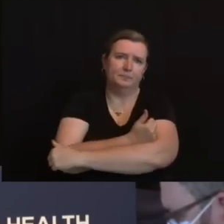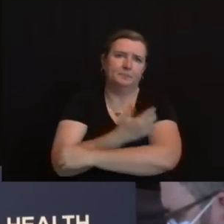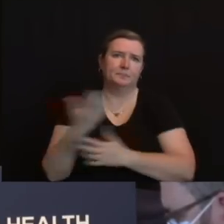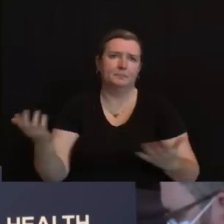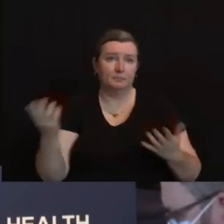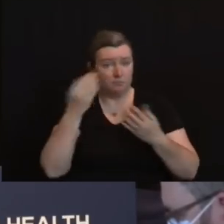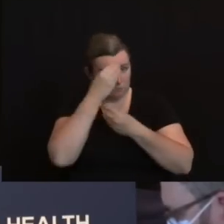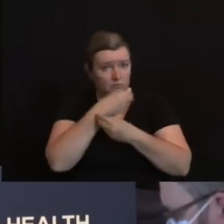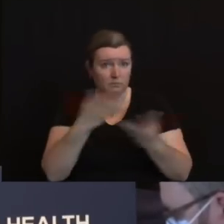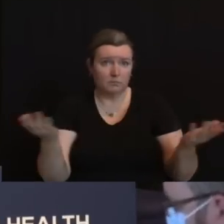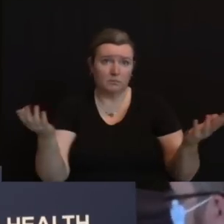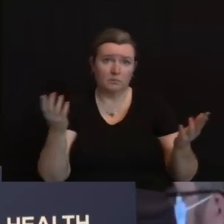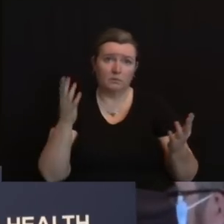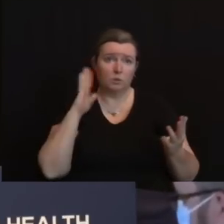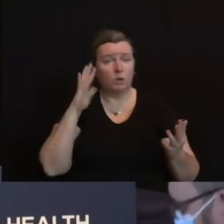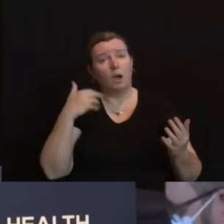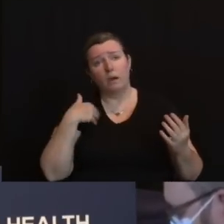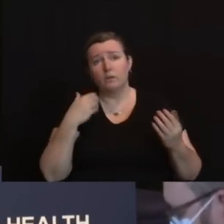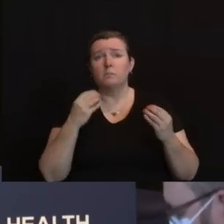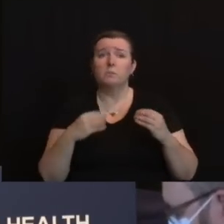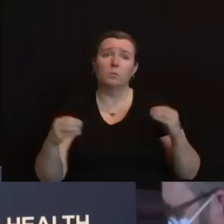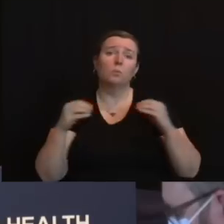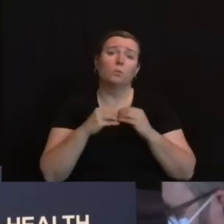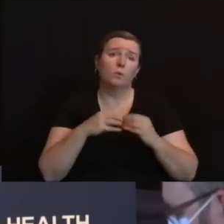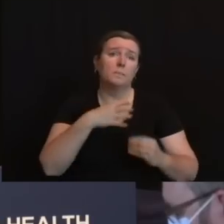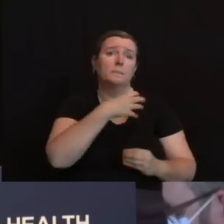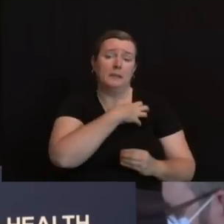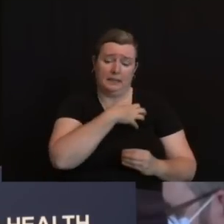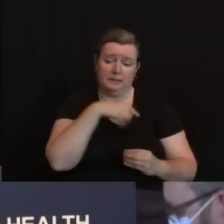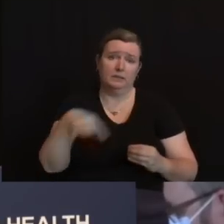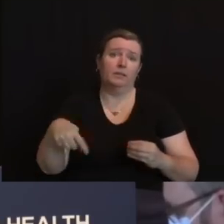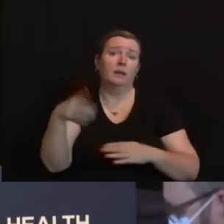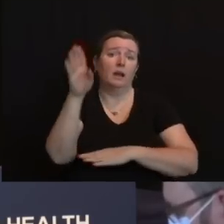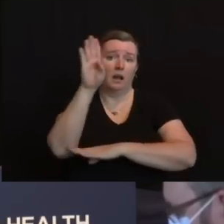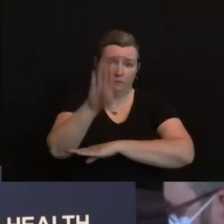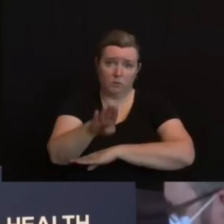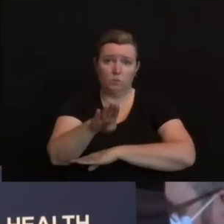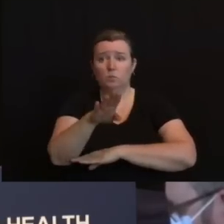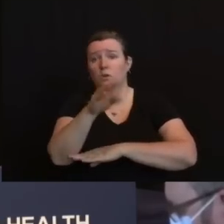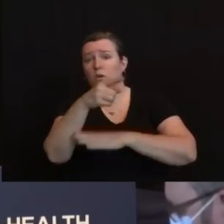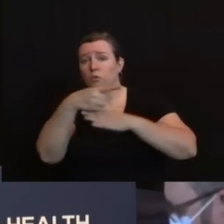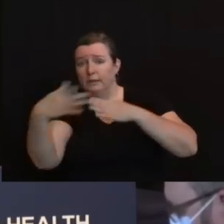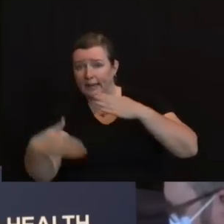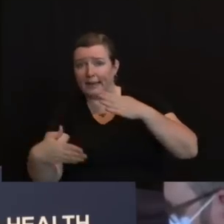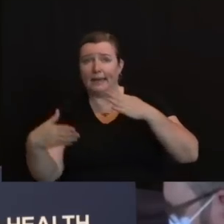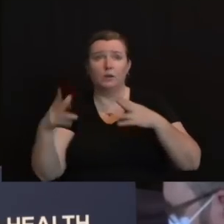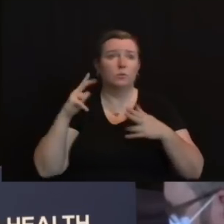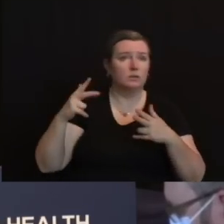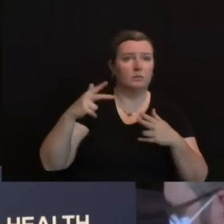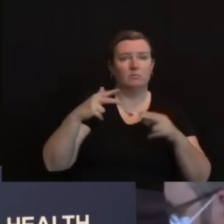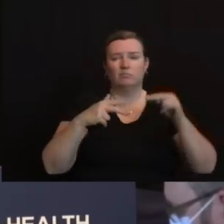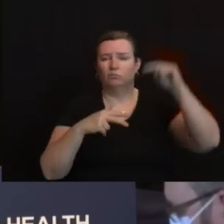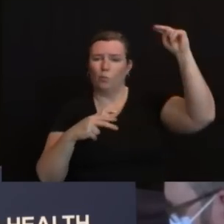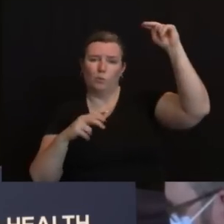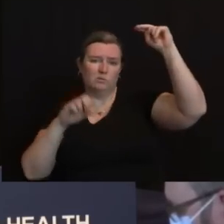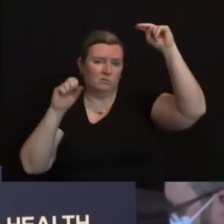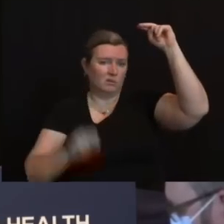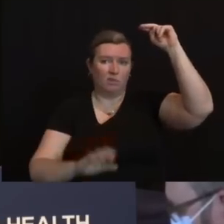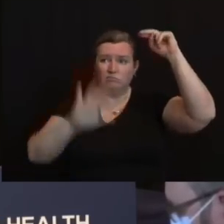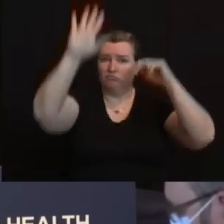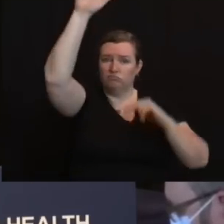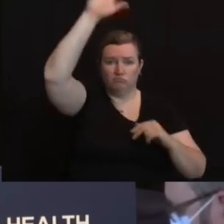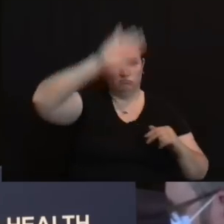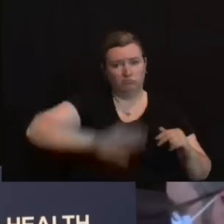that there's going to be hundreds of more troopers out starting this afternoon from Sussex to Cape May through the 4th of July weekend. Click